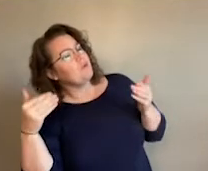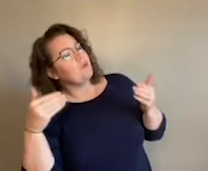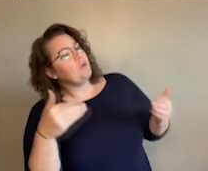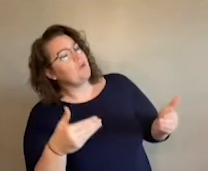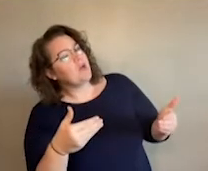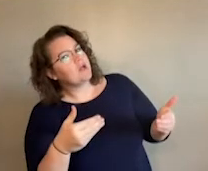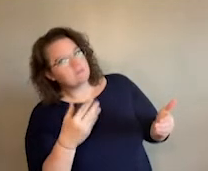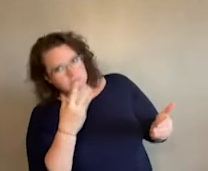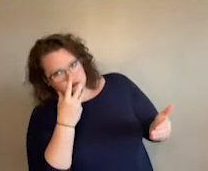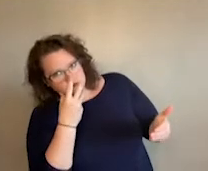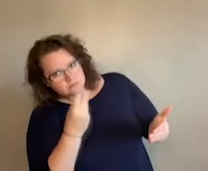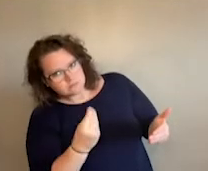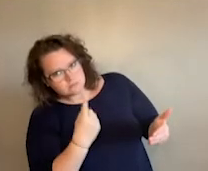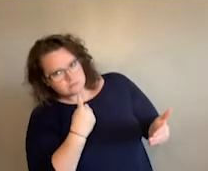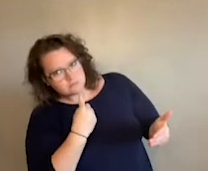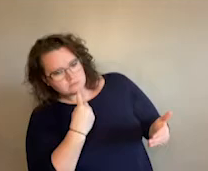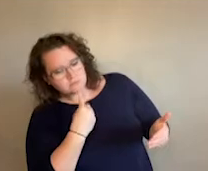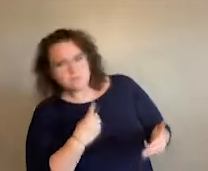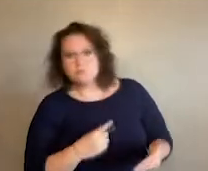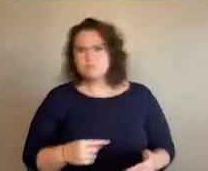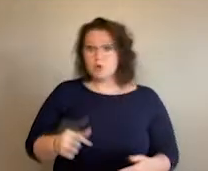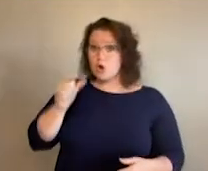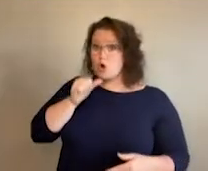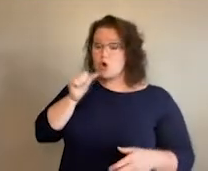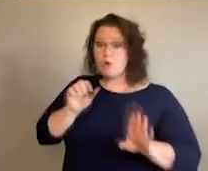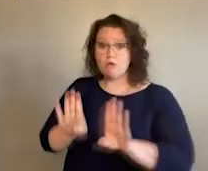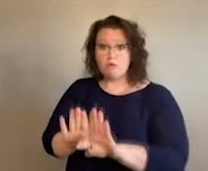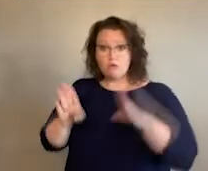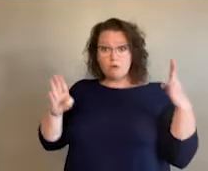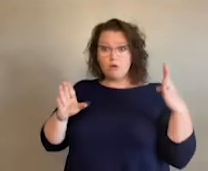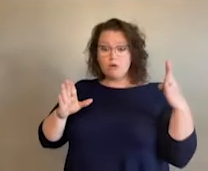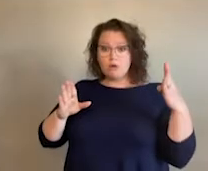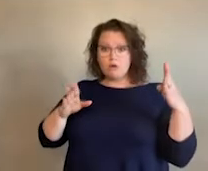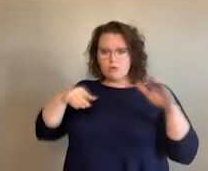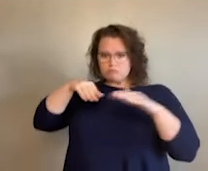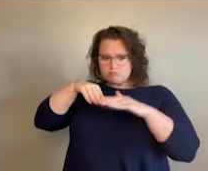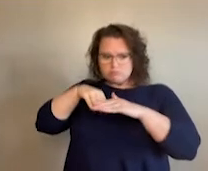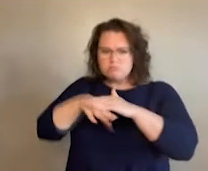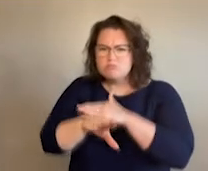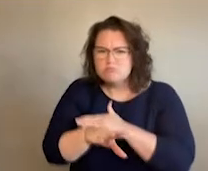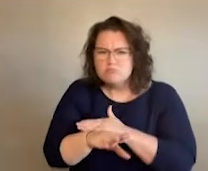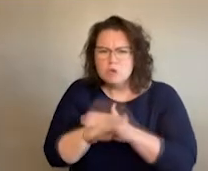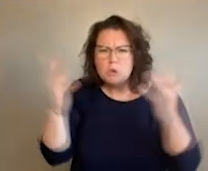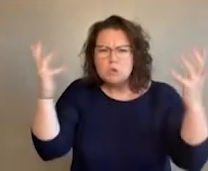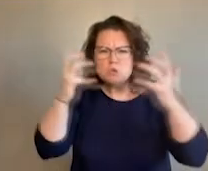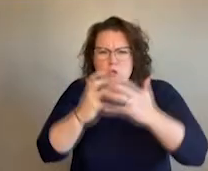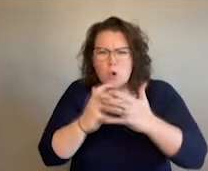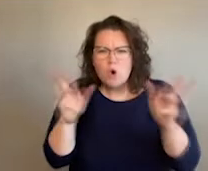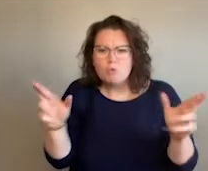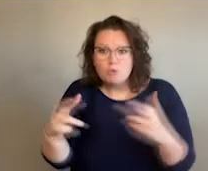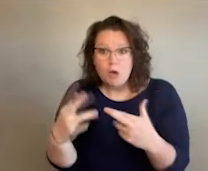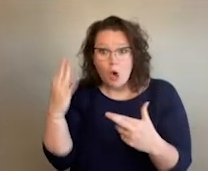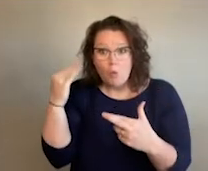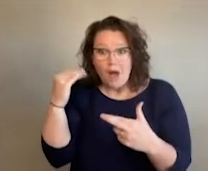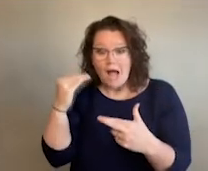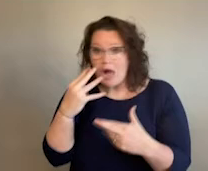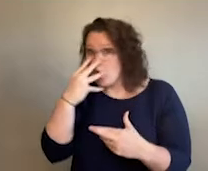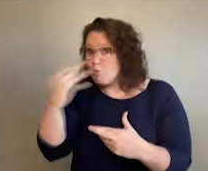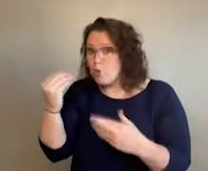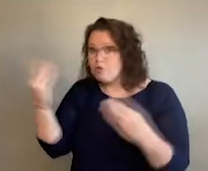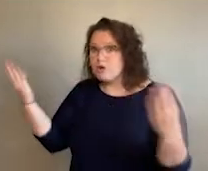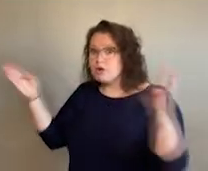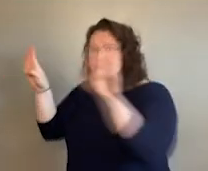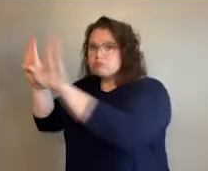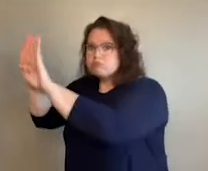wolf. Red Riding Hood lifted the latch and pushed the door open and went in. There was not much light in the room, for the wolf had pulled the curtains across